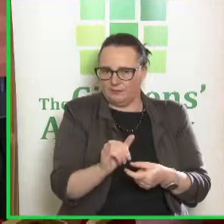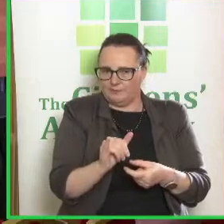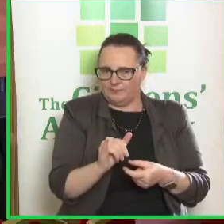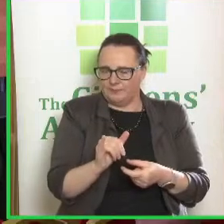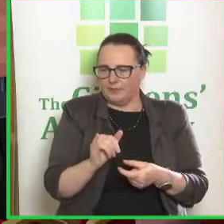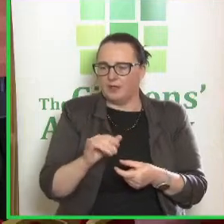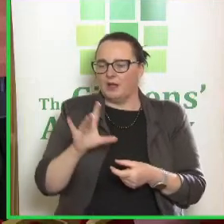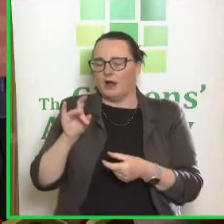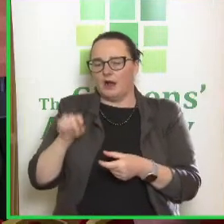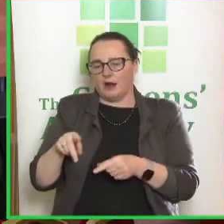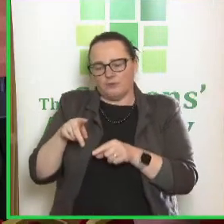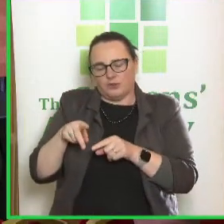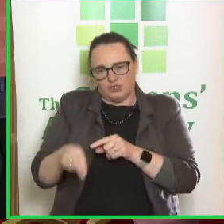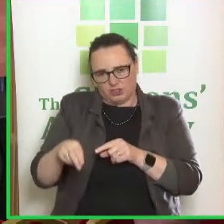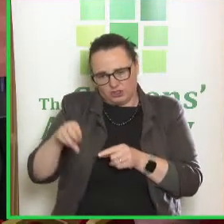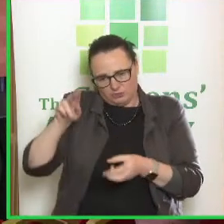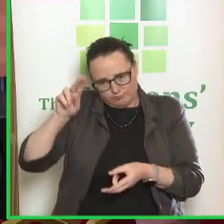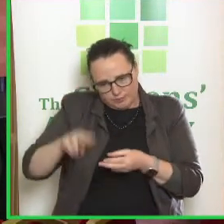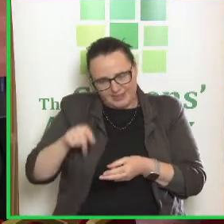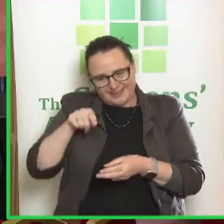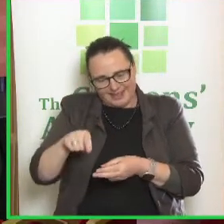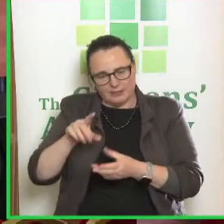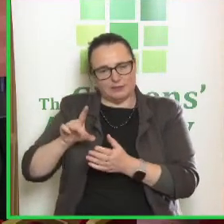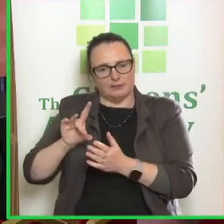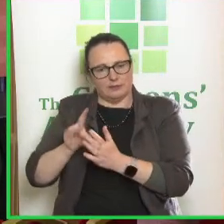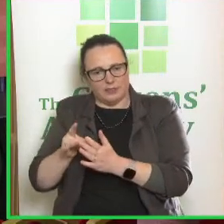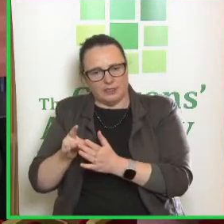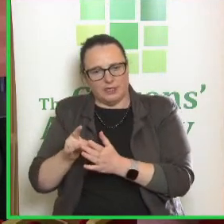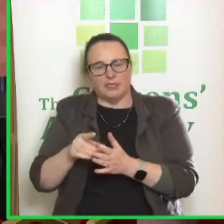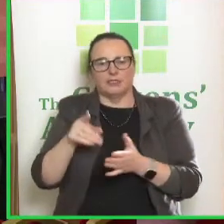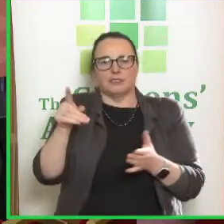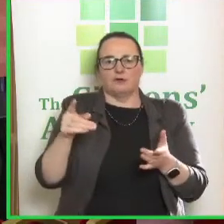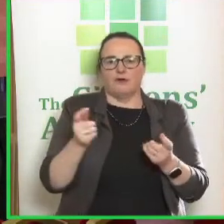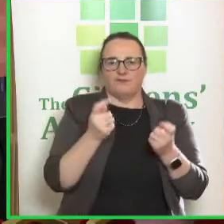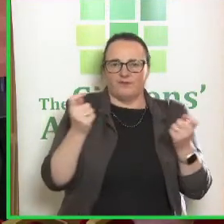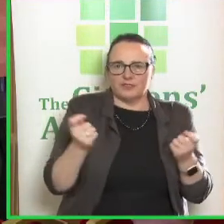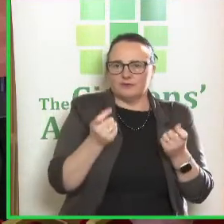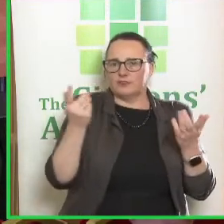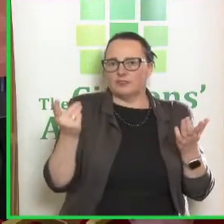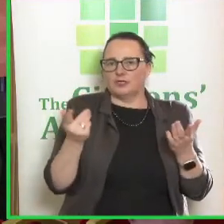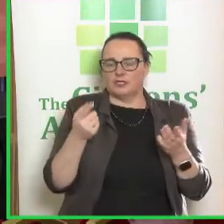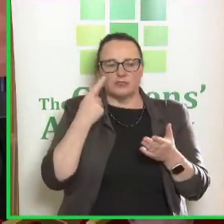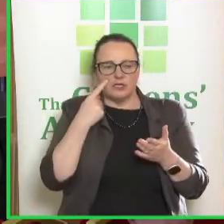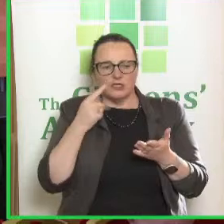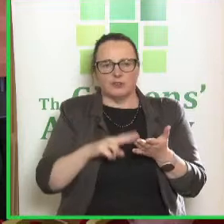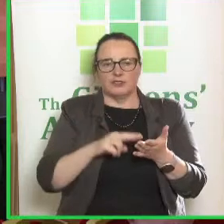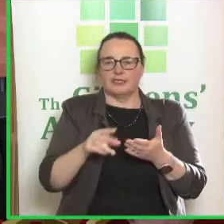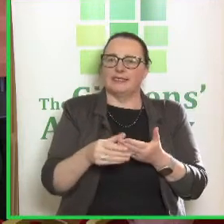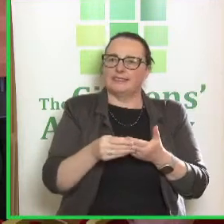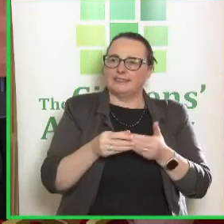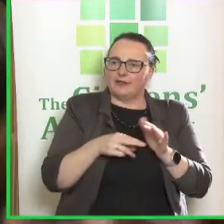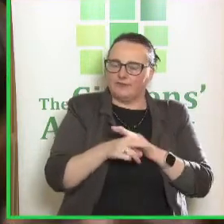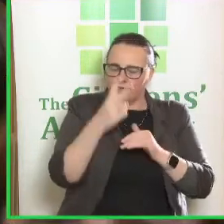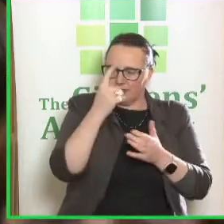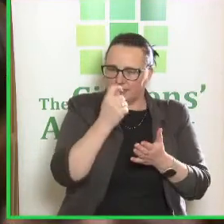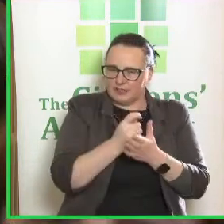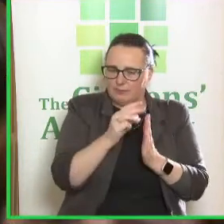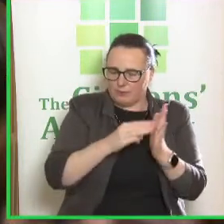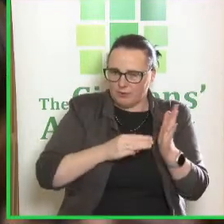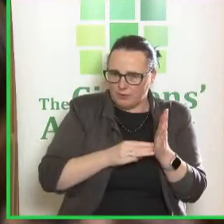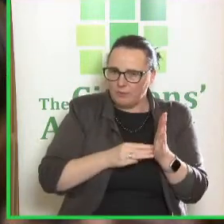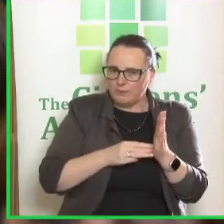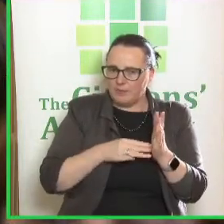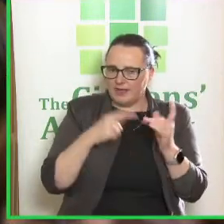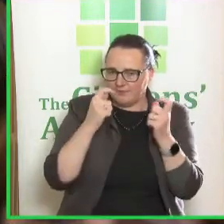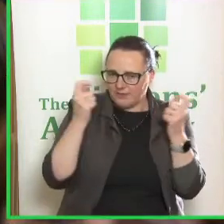key. That's why people can deposit drugs at festivals for testing under the Safer Nighttime programme to ensure that people